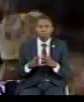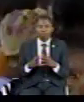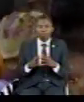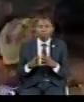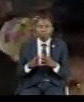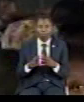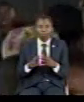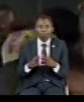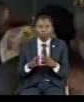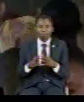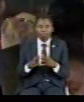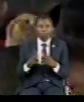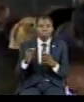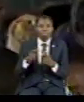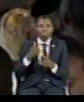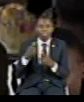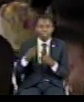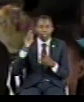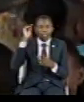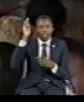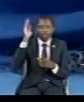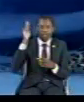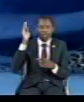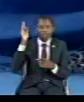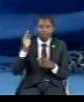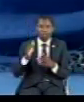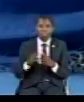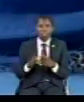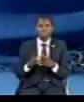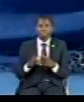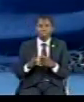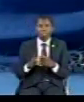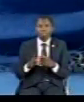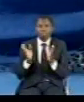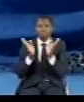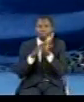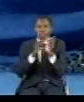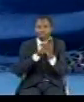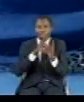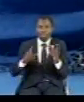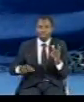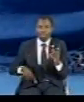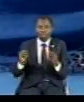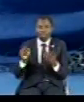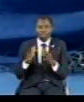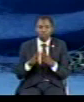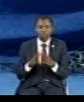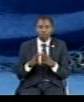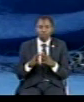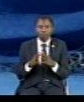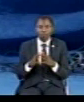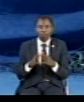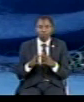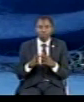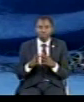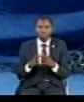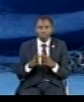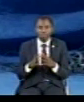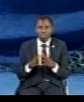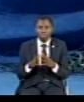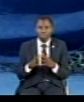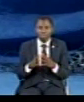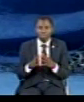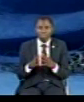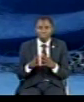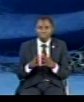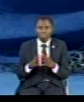Next testimony. Praise the Lord. Sister Agatha Gibson is a convert from the